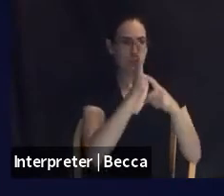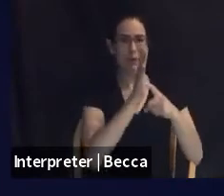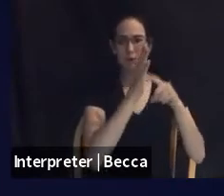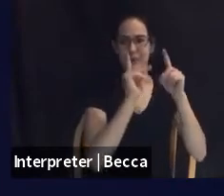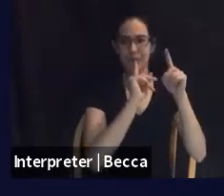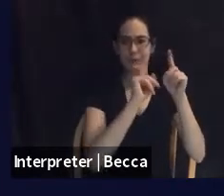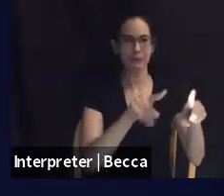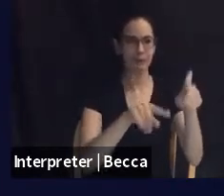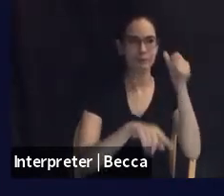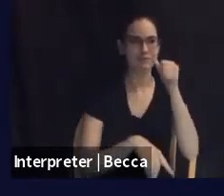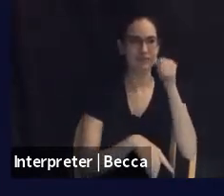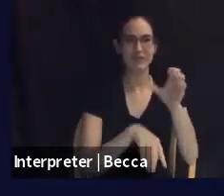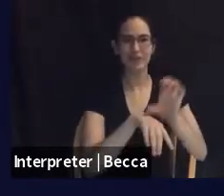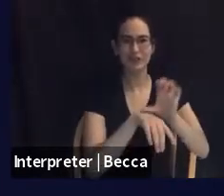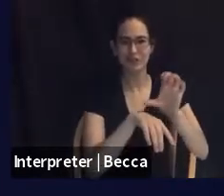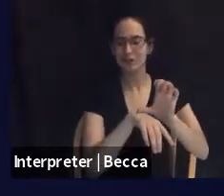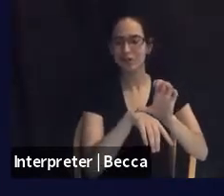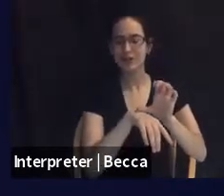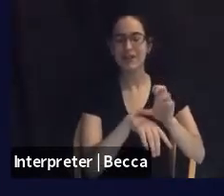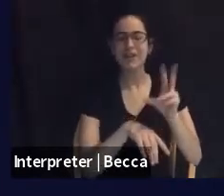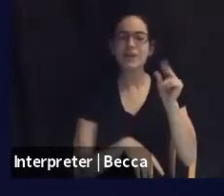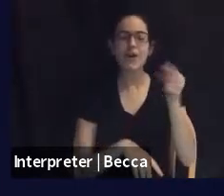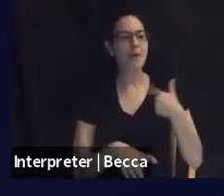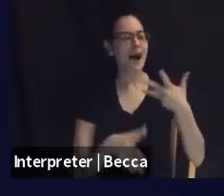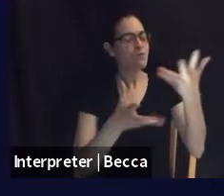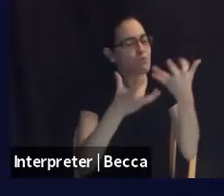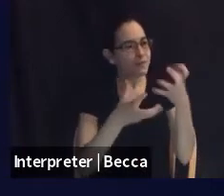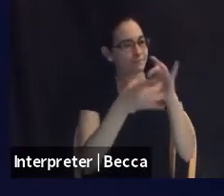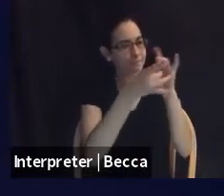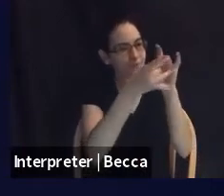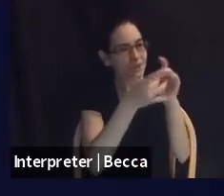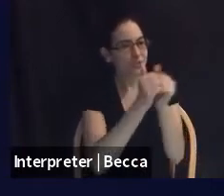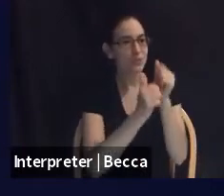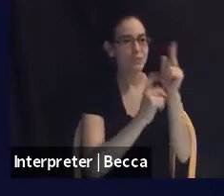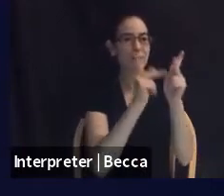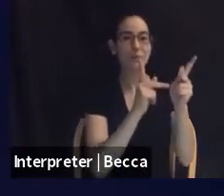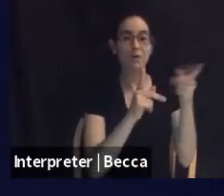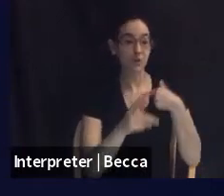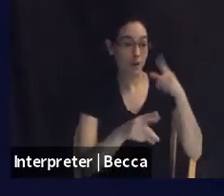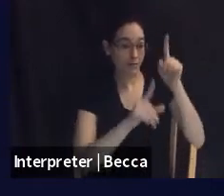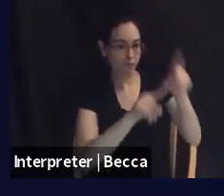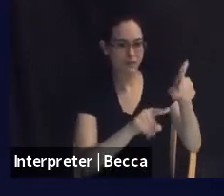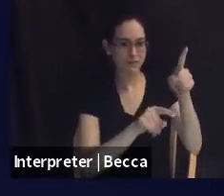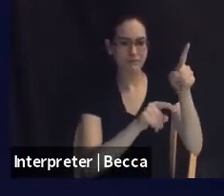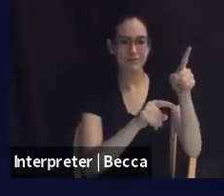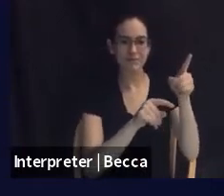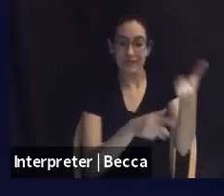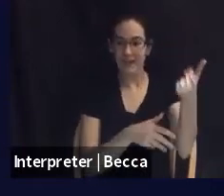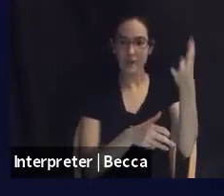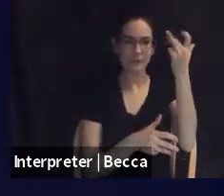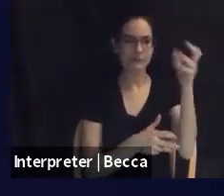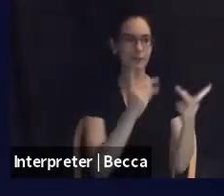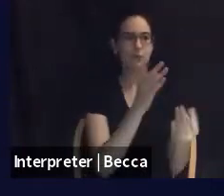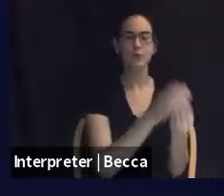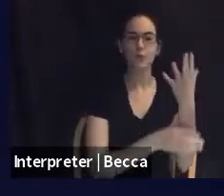growth, but I was so hungry to be in relationship with people that I went to the place I knew where people were growing, and that was the church building.